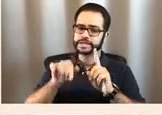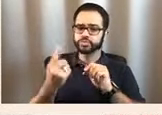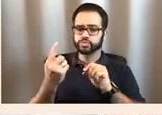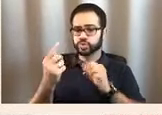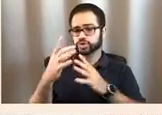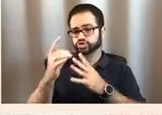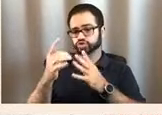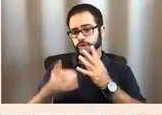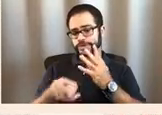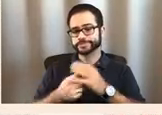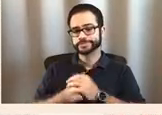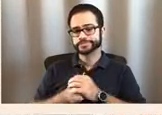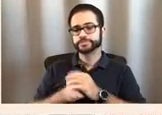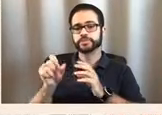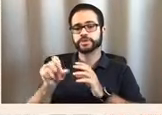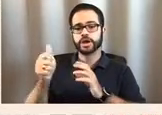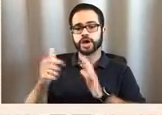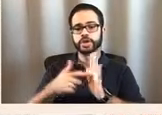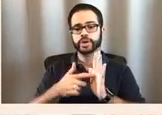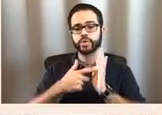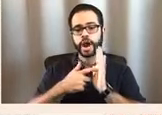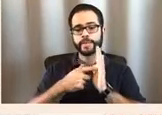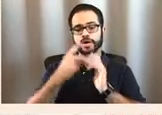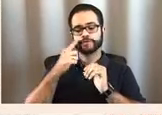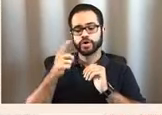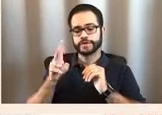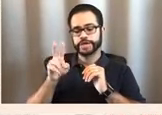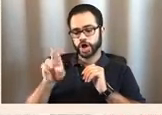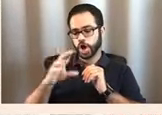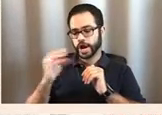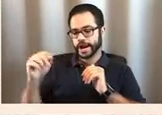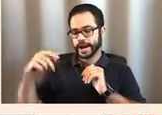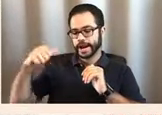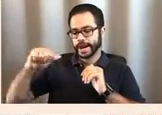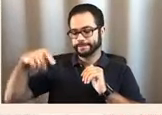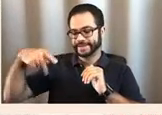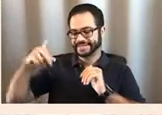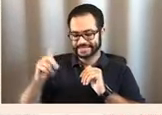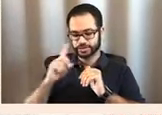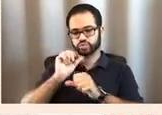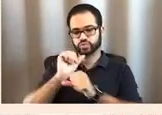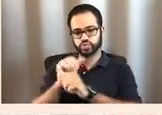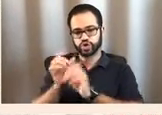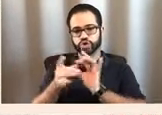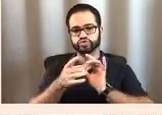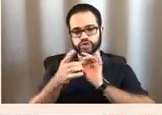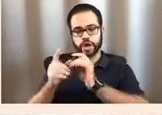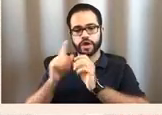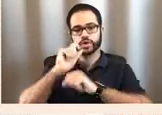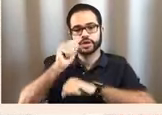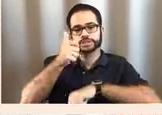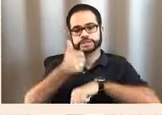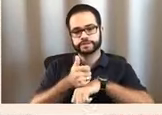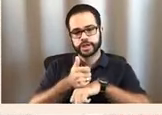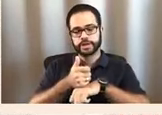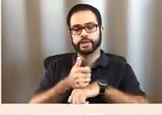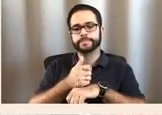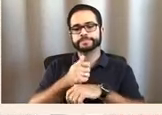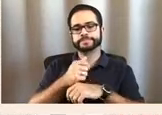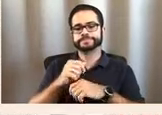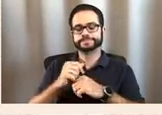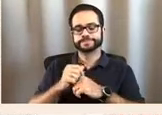Another requirement is for VR and APD to work together to develop a memorandum, let me say that